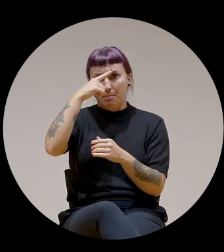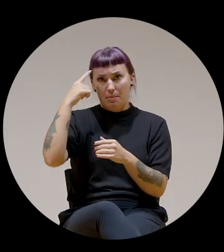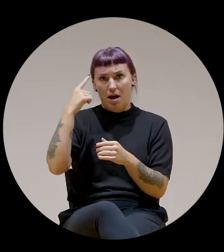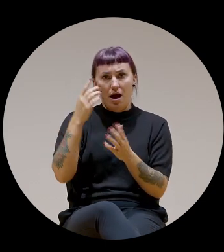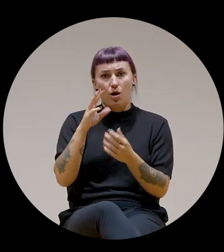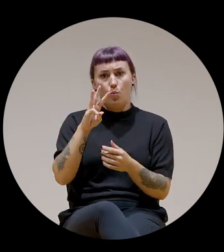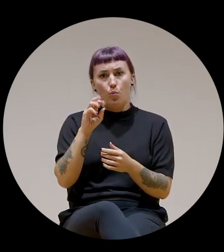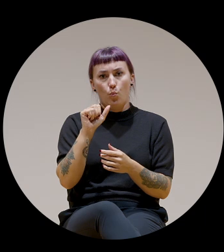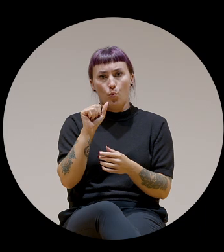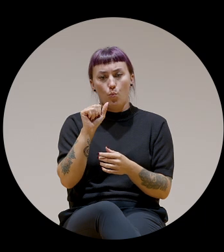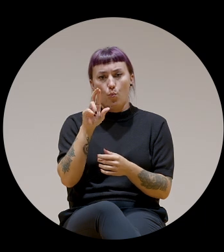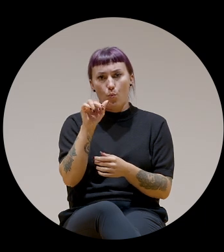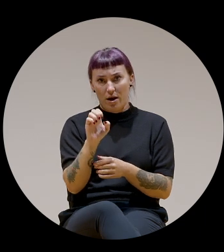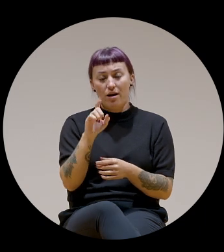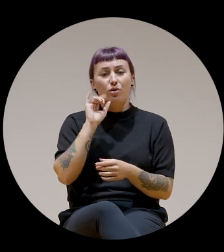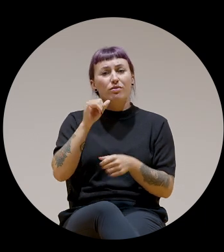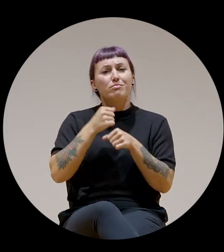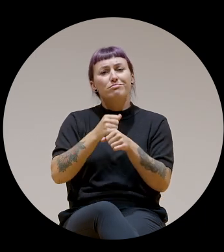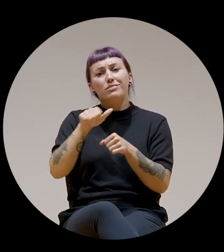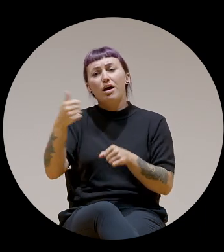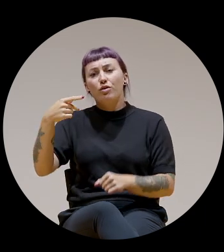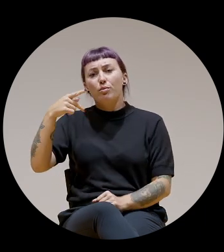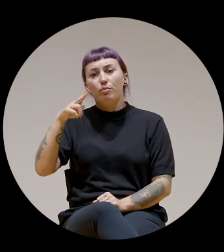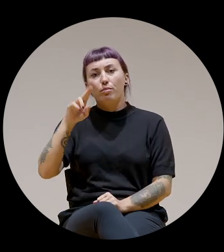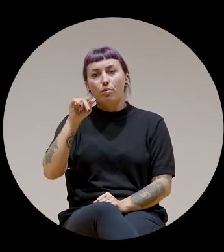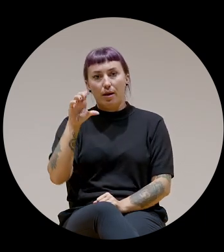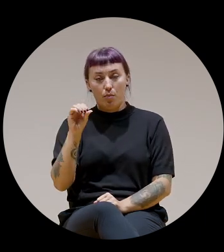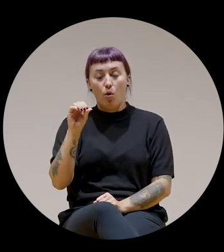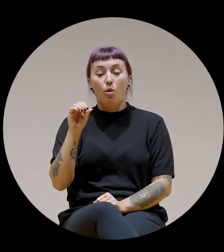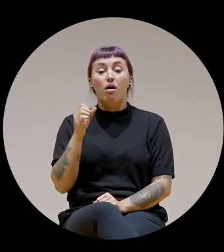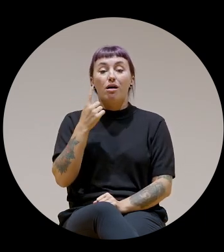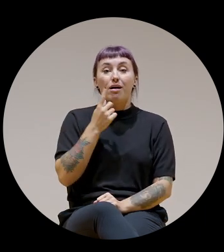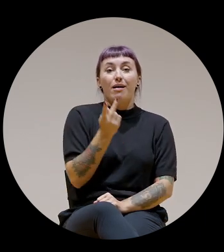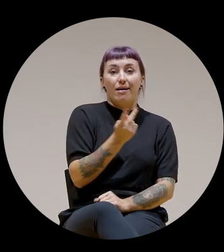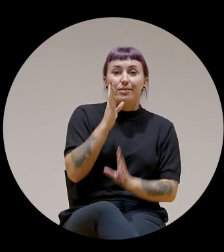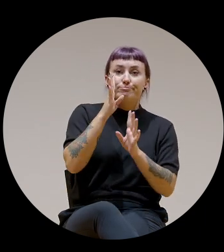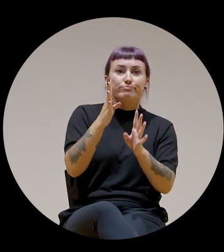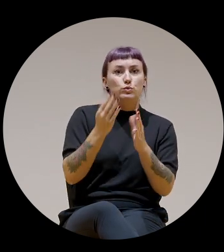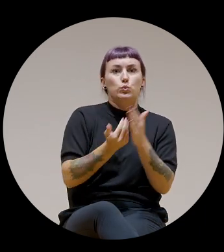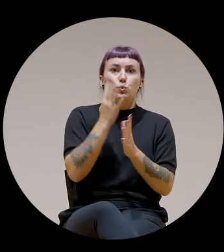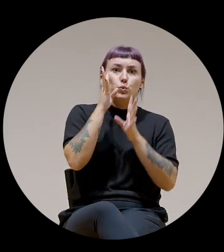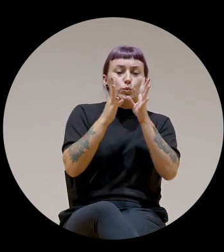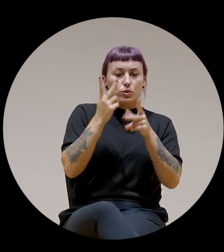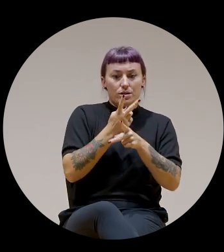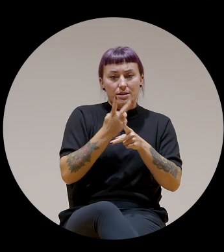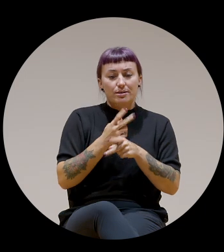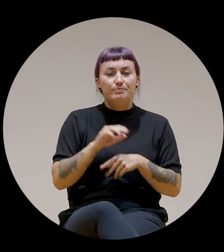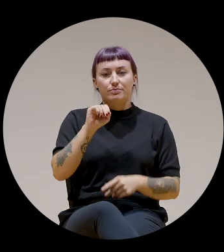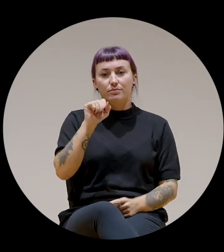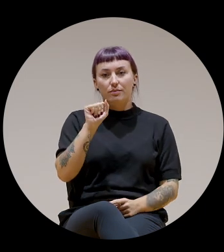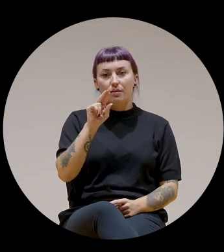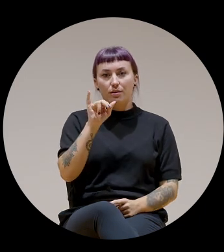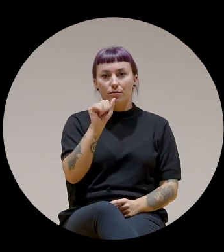Now, blackware was made at other Pueblos, but they came up with new innovations. She